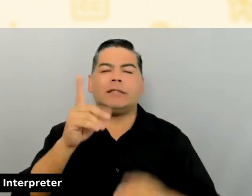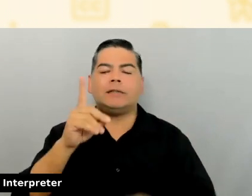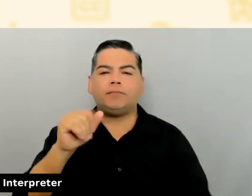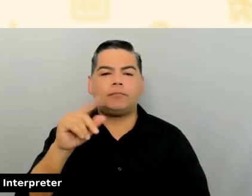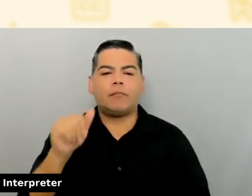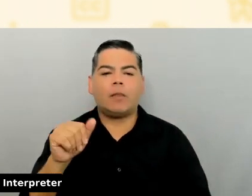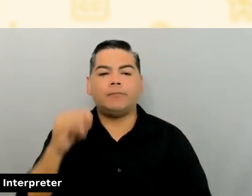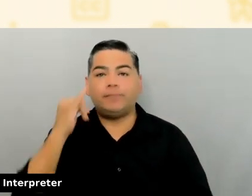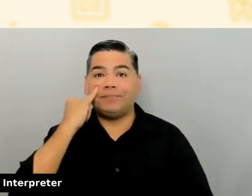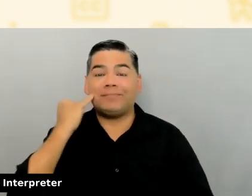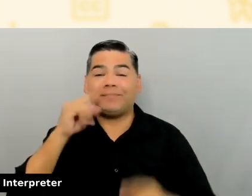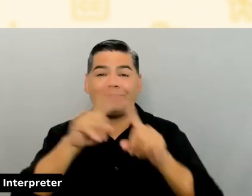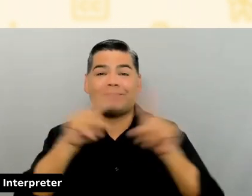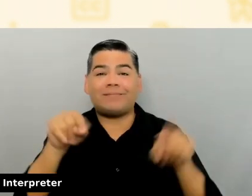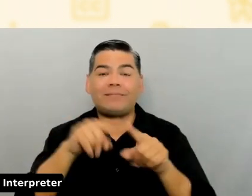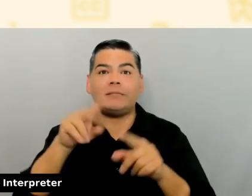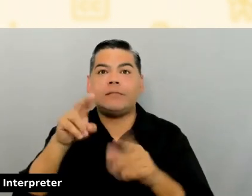for